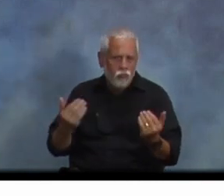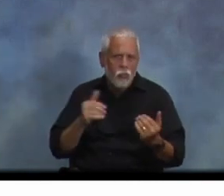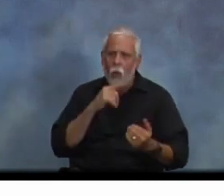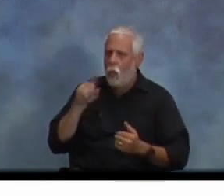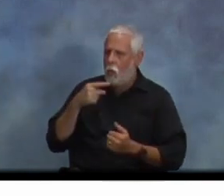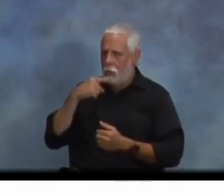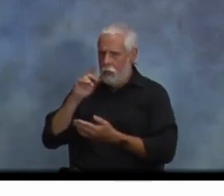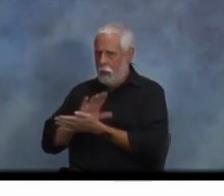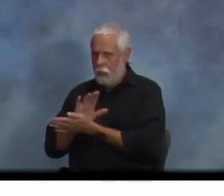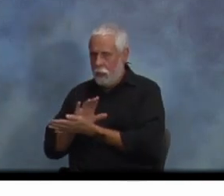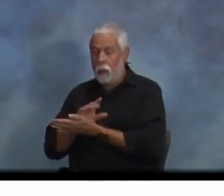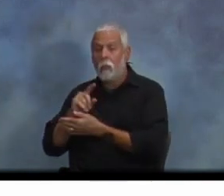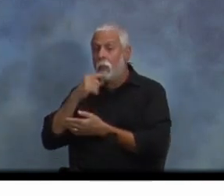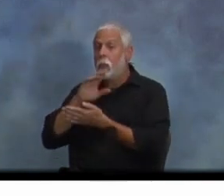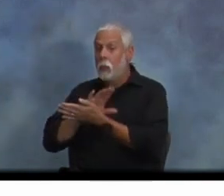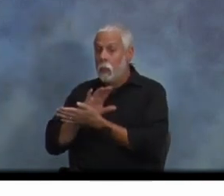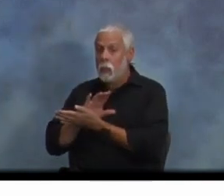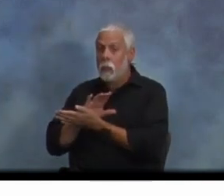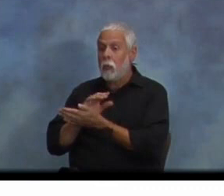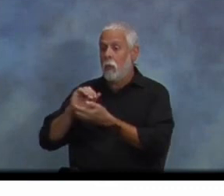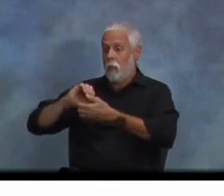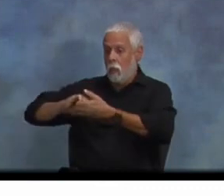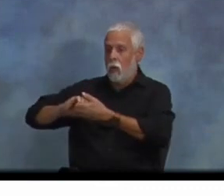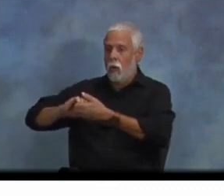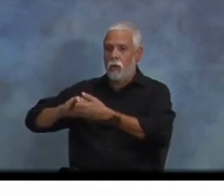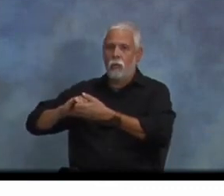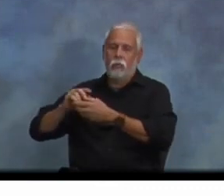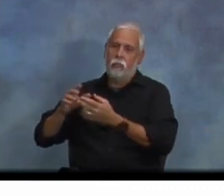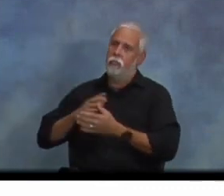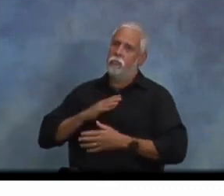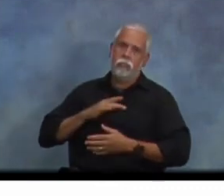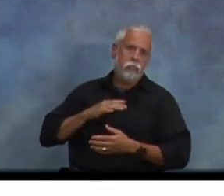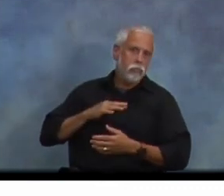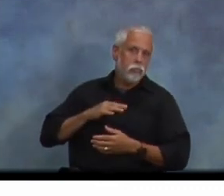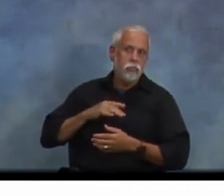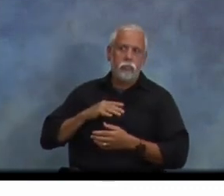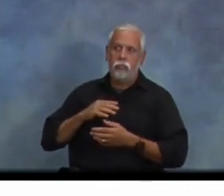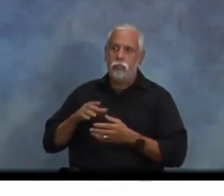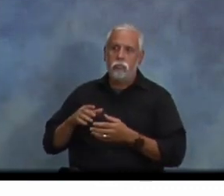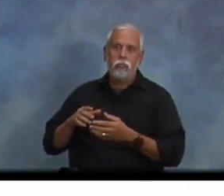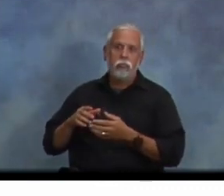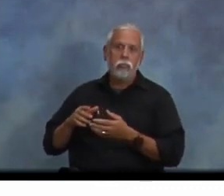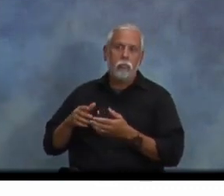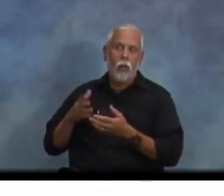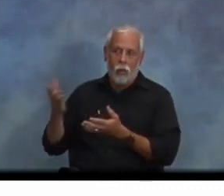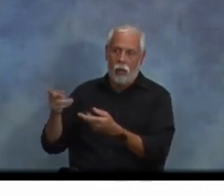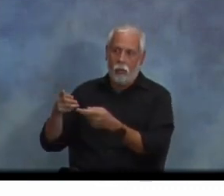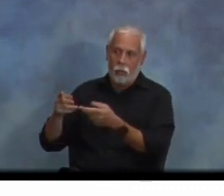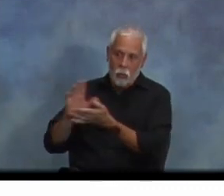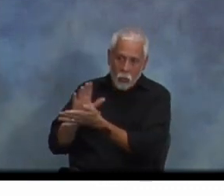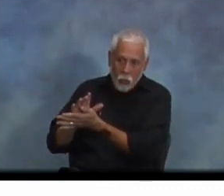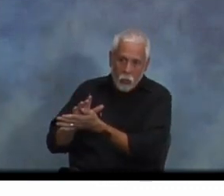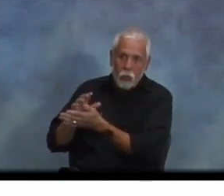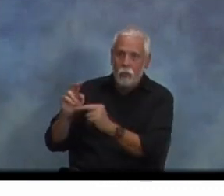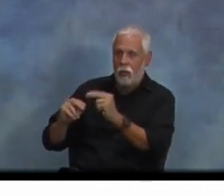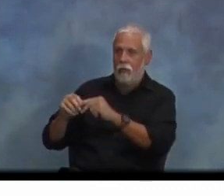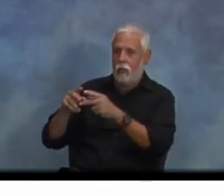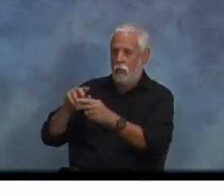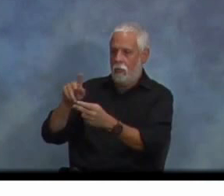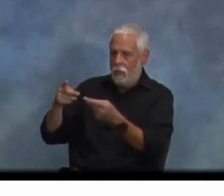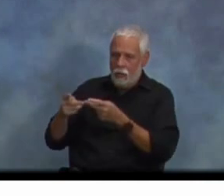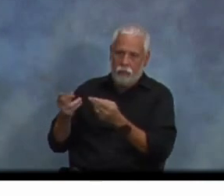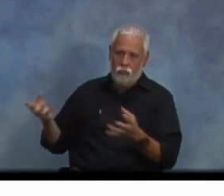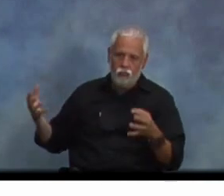public school. Our public school partners have just been very generous to provide their campus as a central